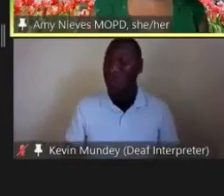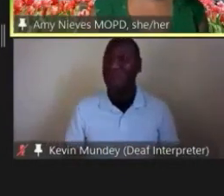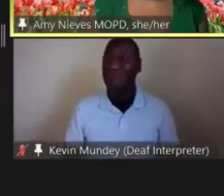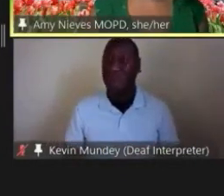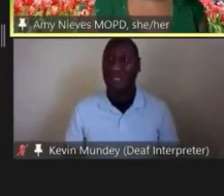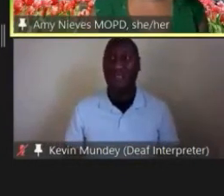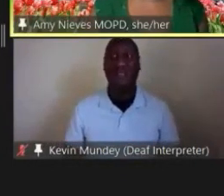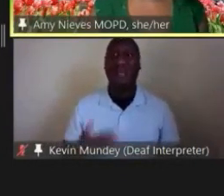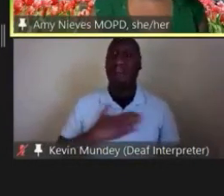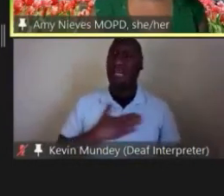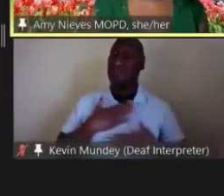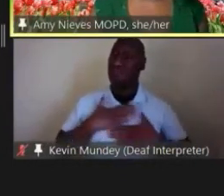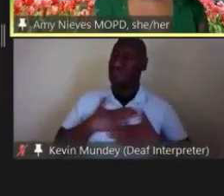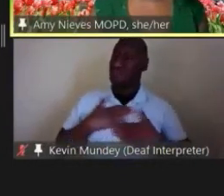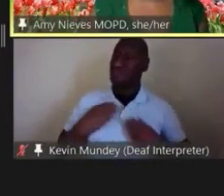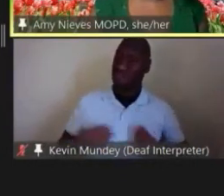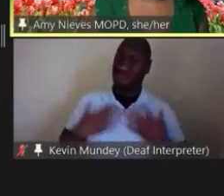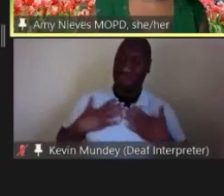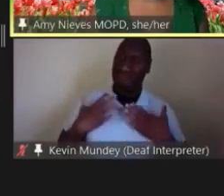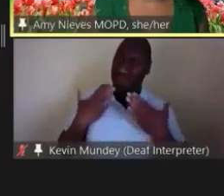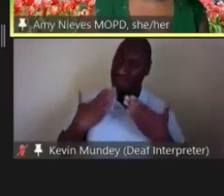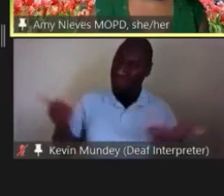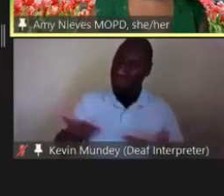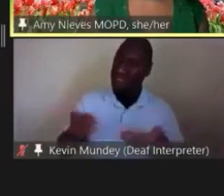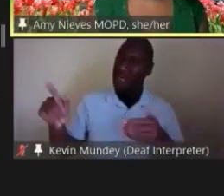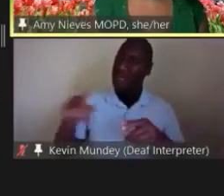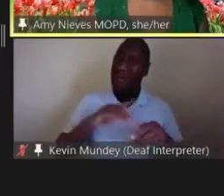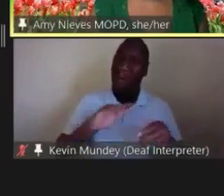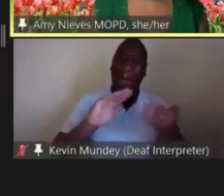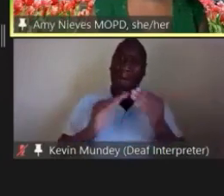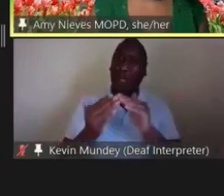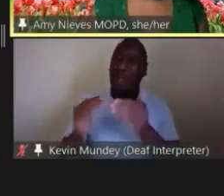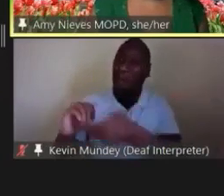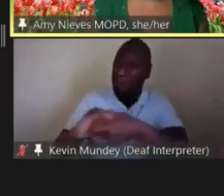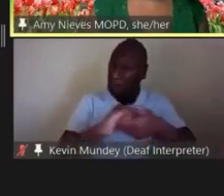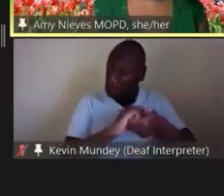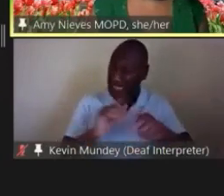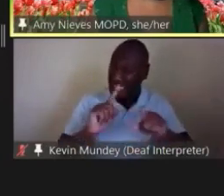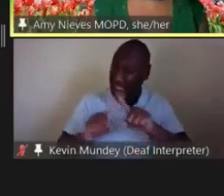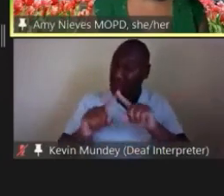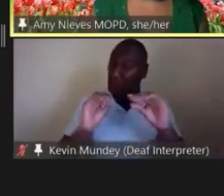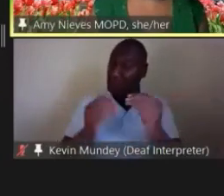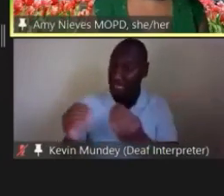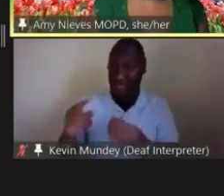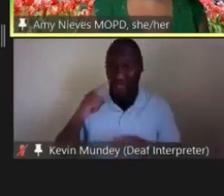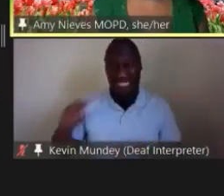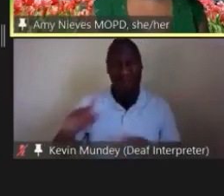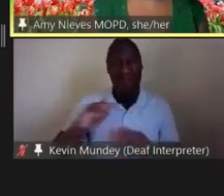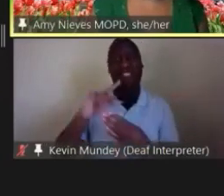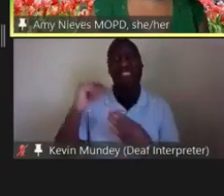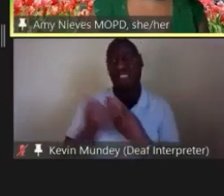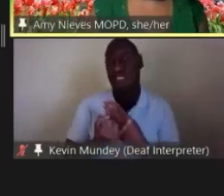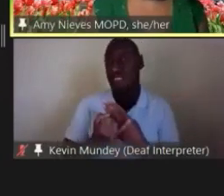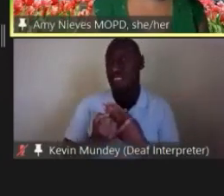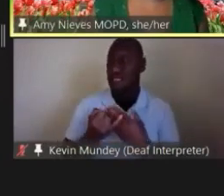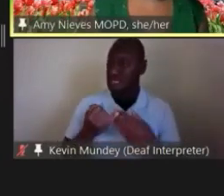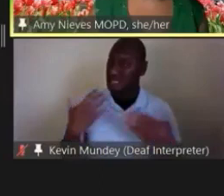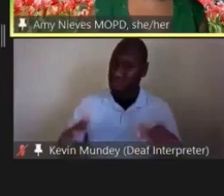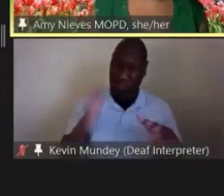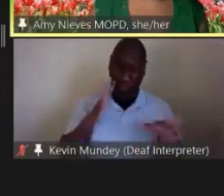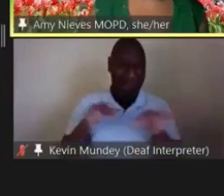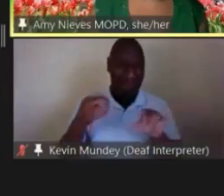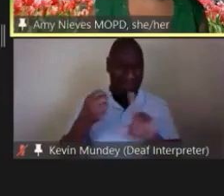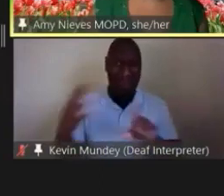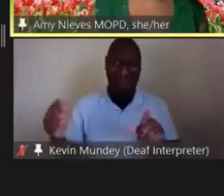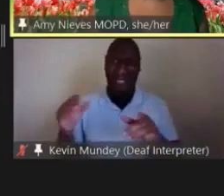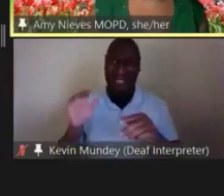to introduce our partnering community organizations for this project, who will be sharing more about their work and the